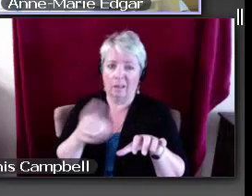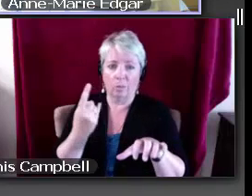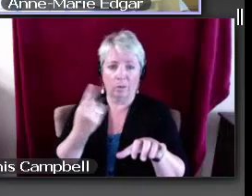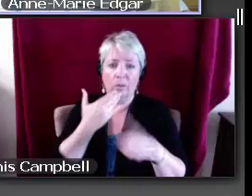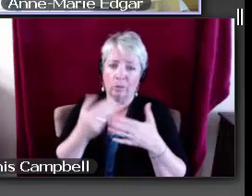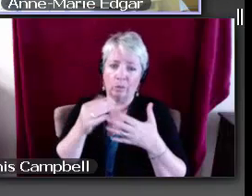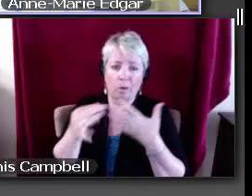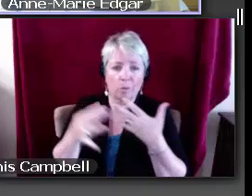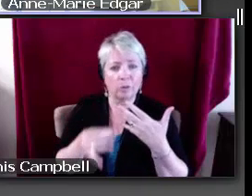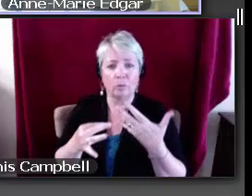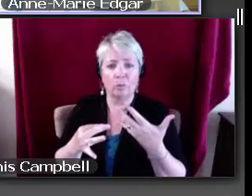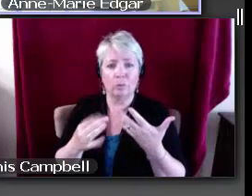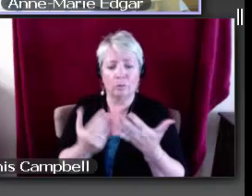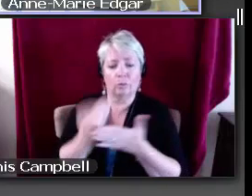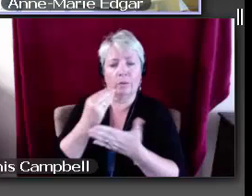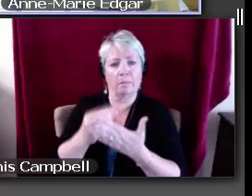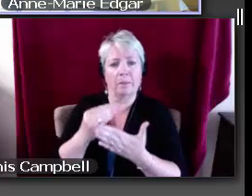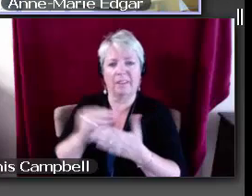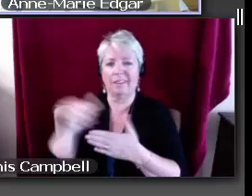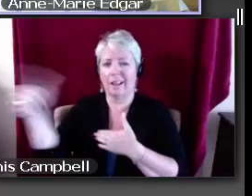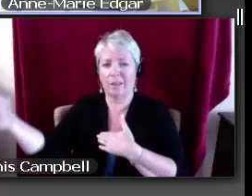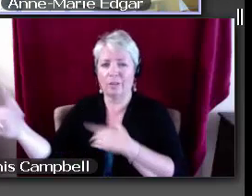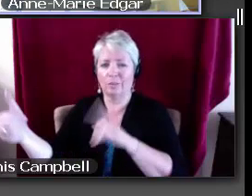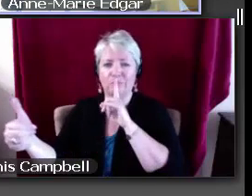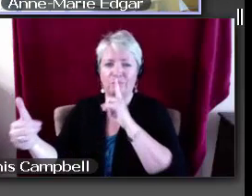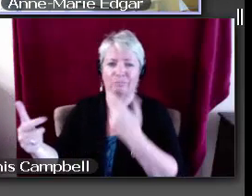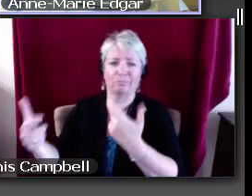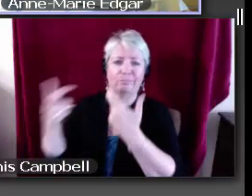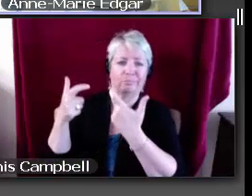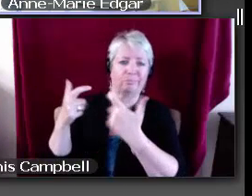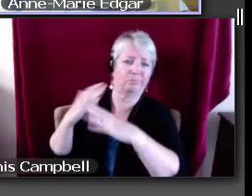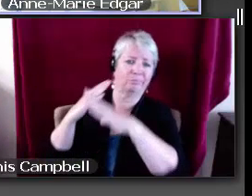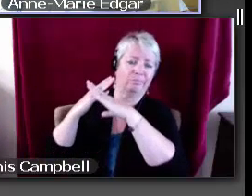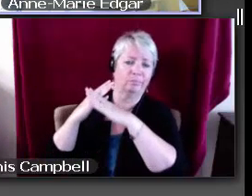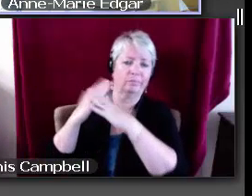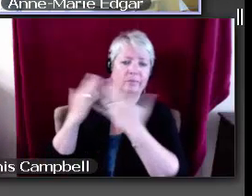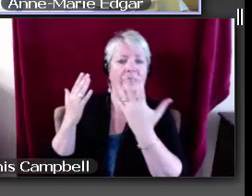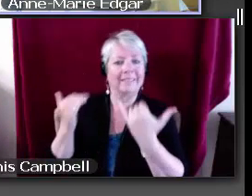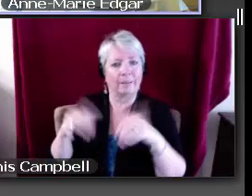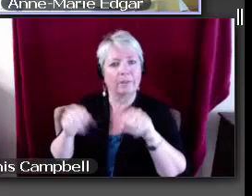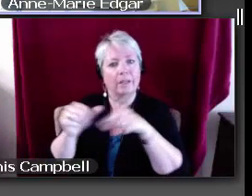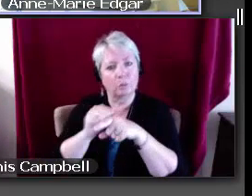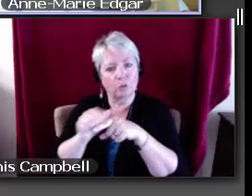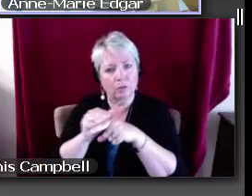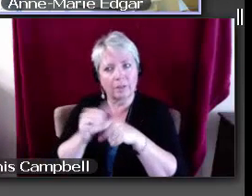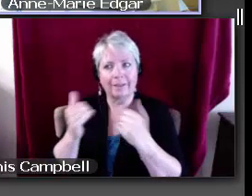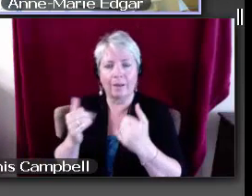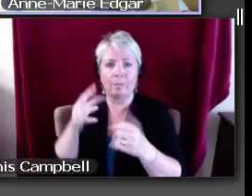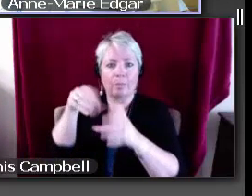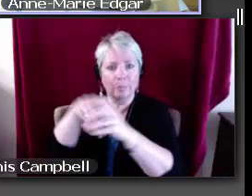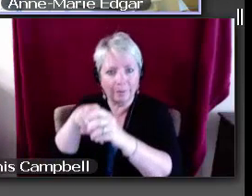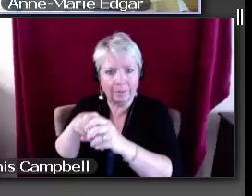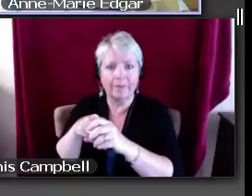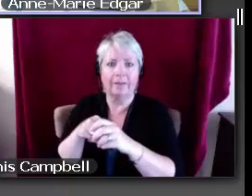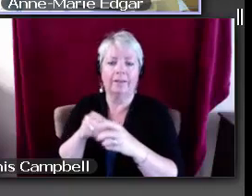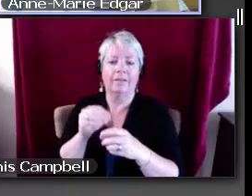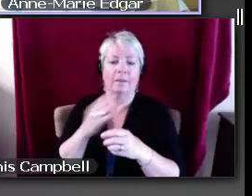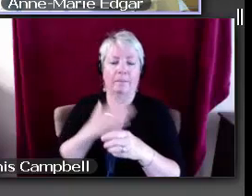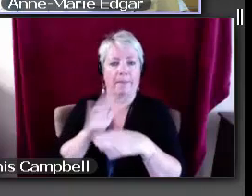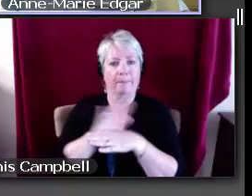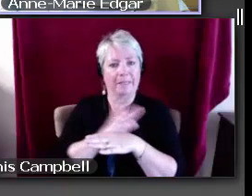With this training, I have also been able to participate again in the business my husband and I built over the last 14